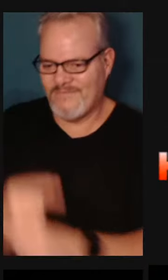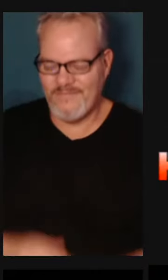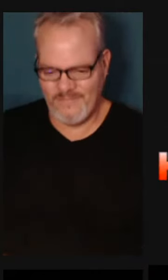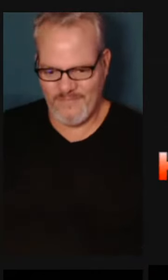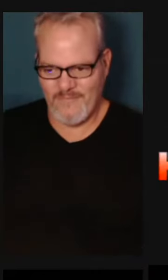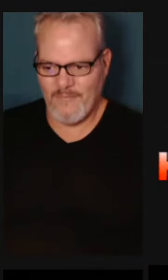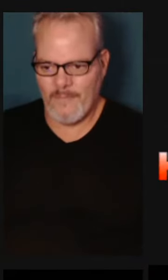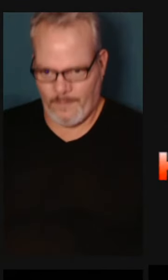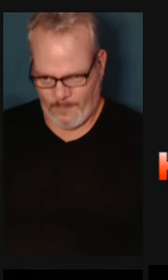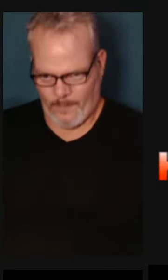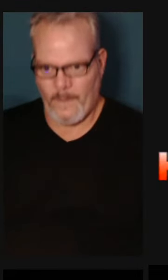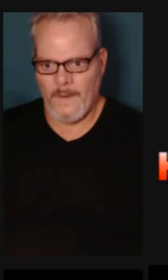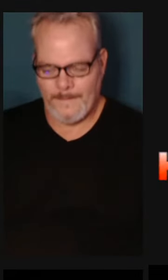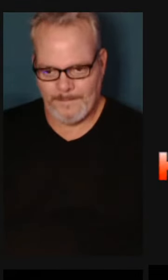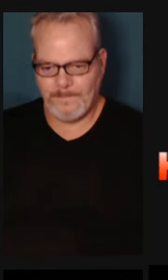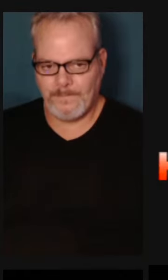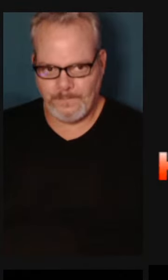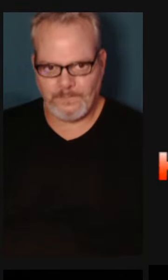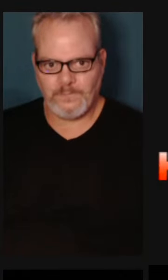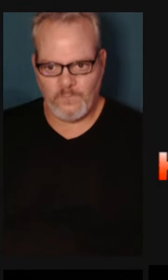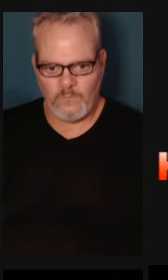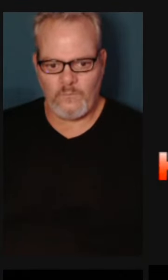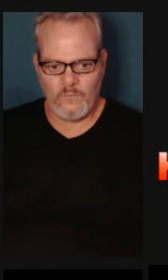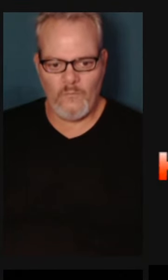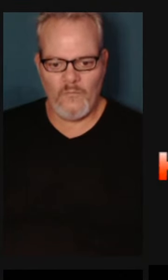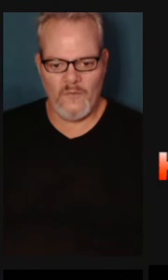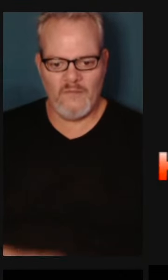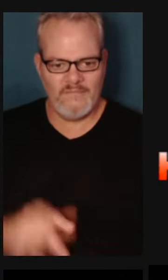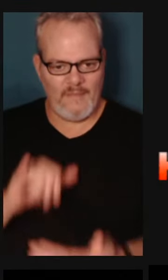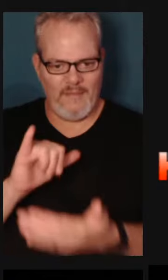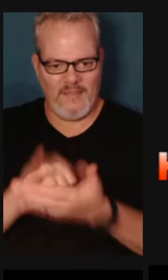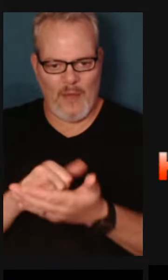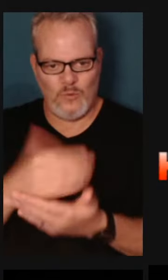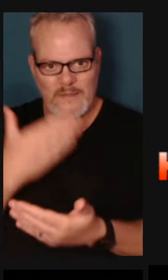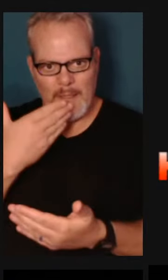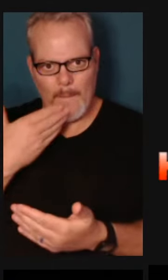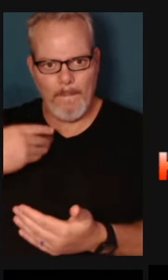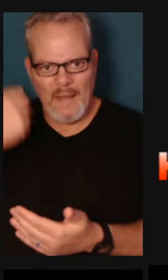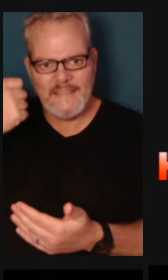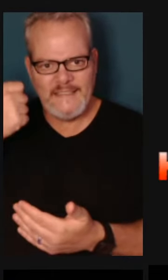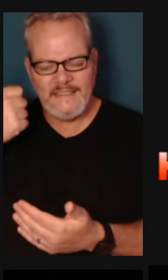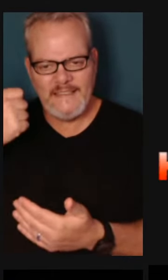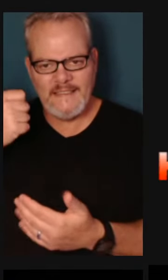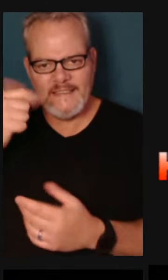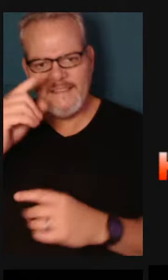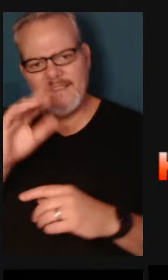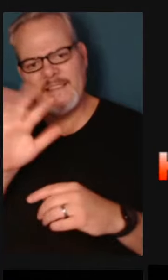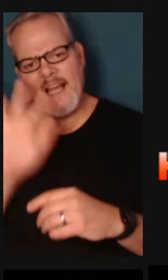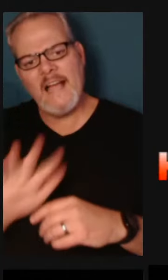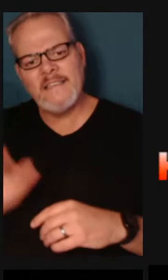All right. All right. So but that was the best estimate approach that we found.